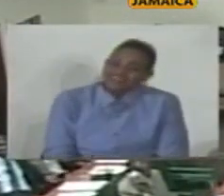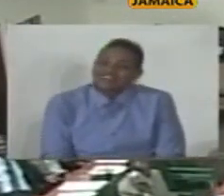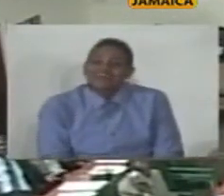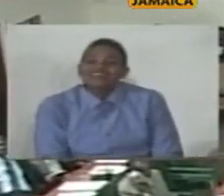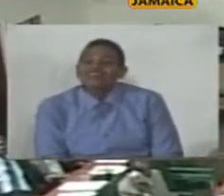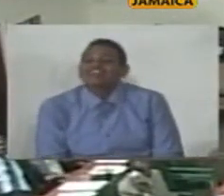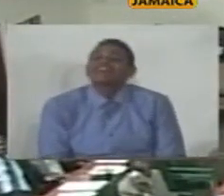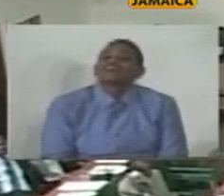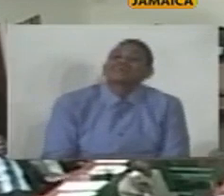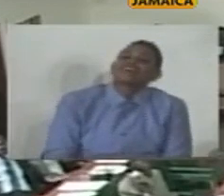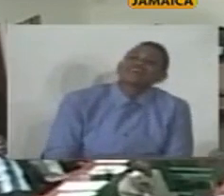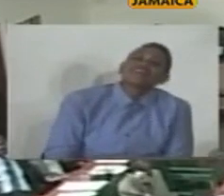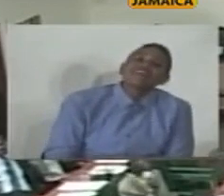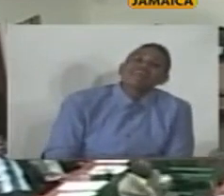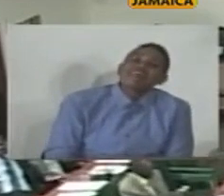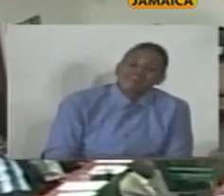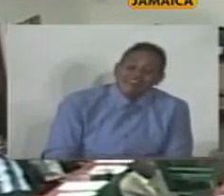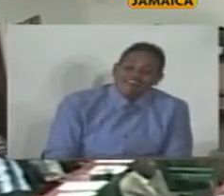Thank you.